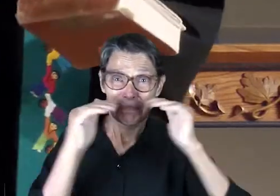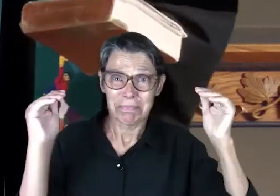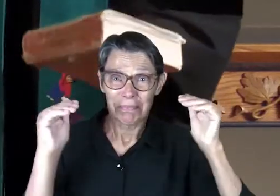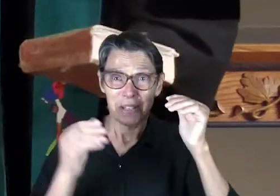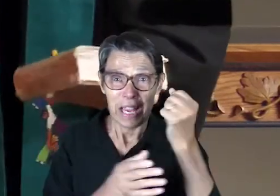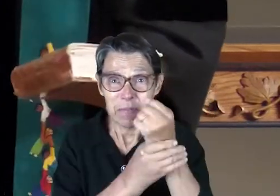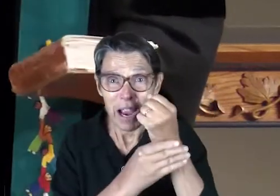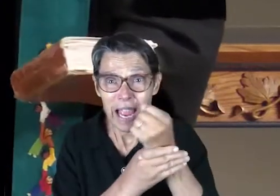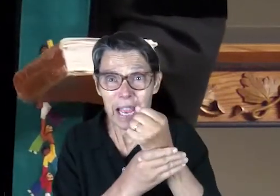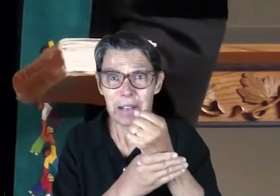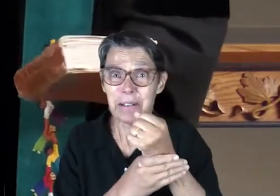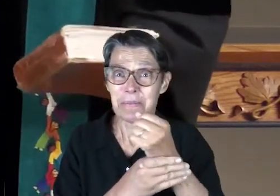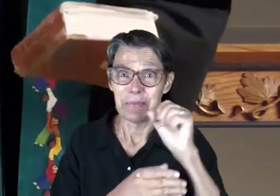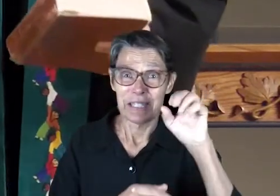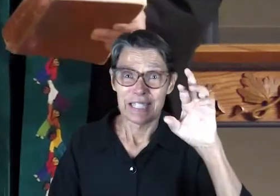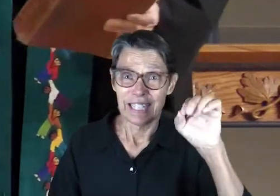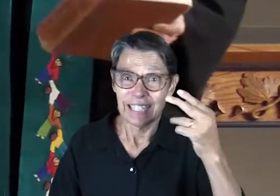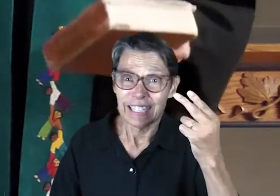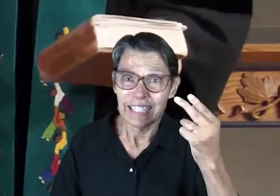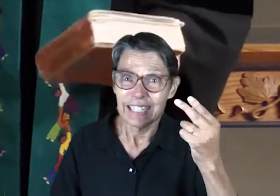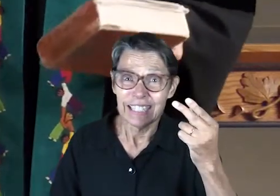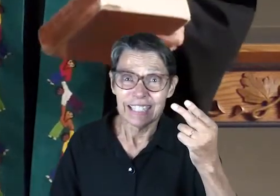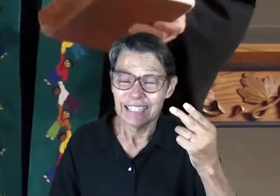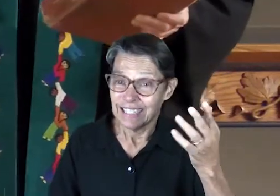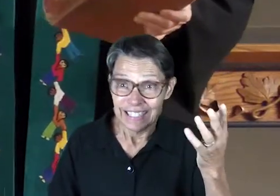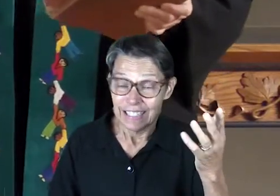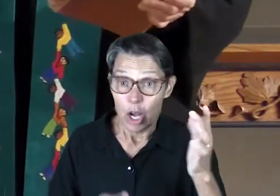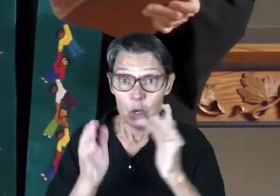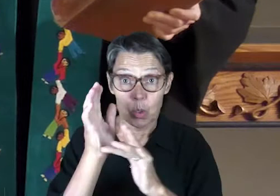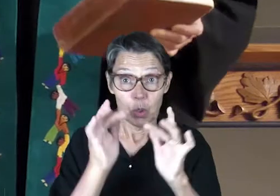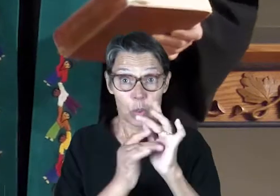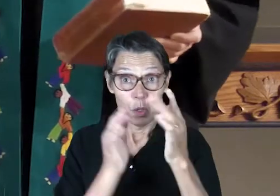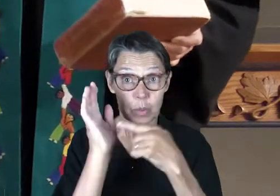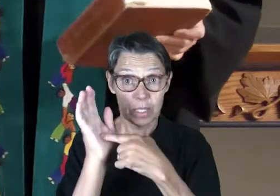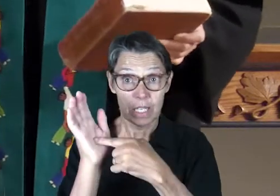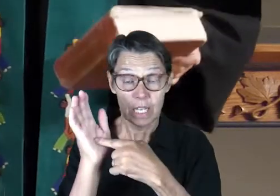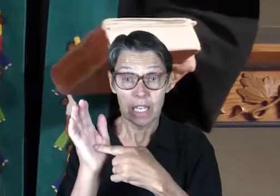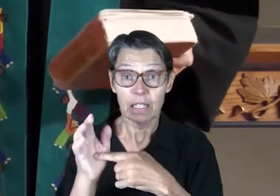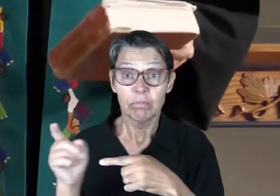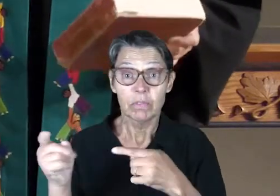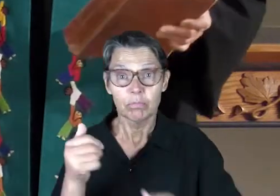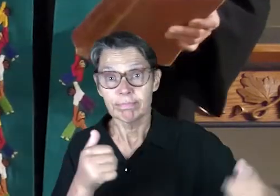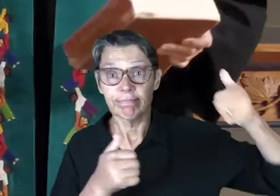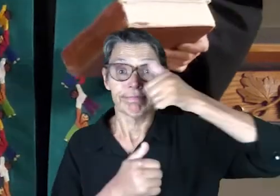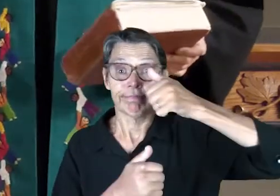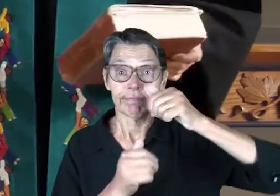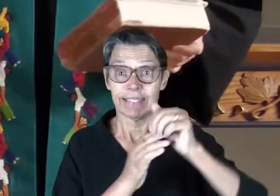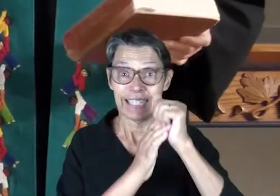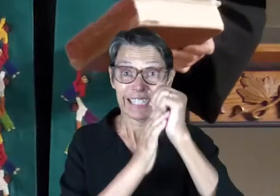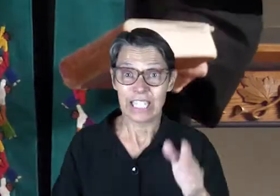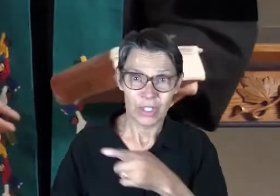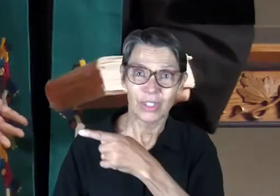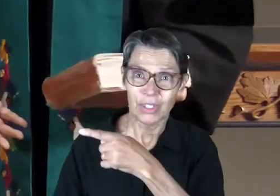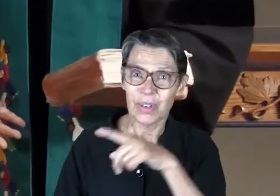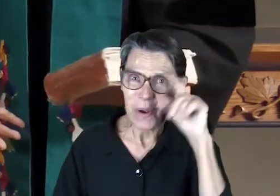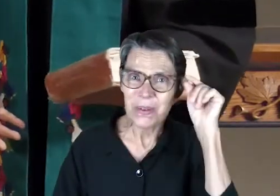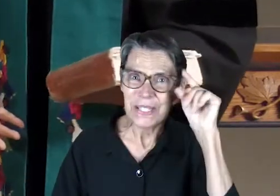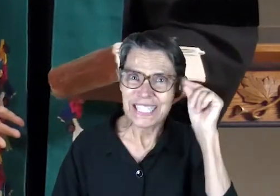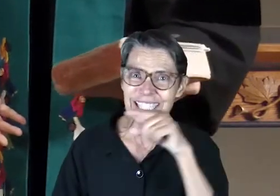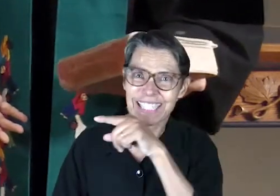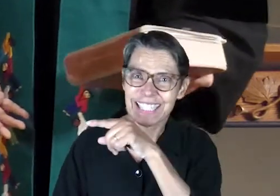as a part of the very foundation of who we are. The scriptures will say there came no greater leader to the people of God than